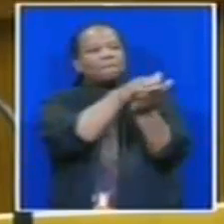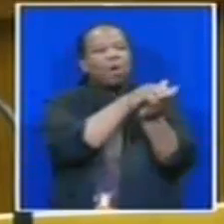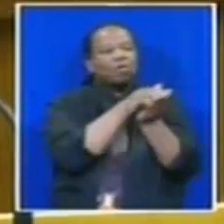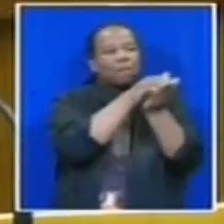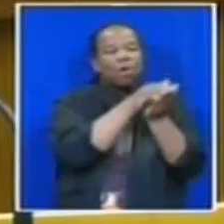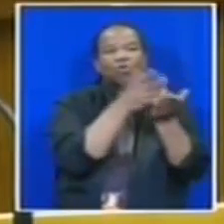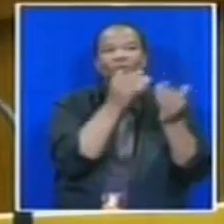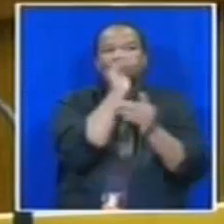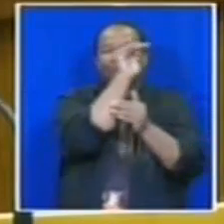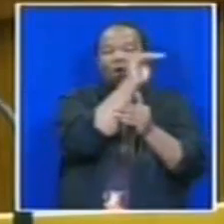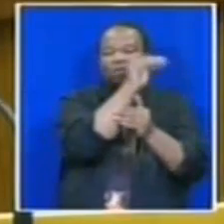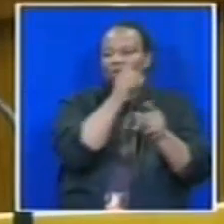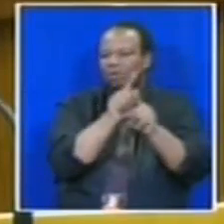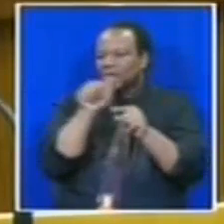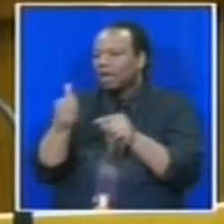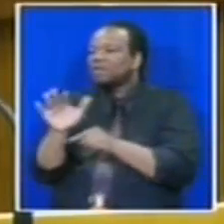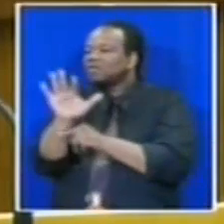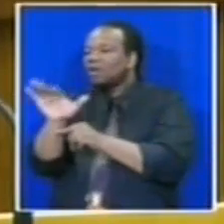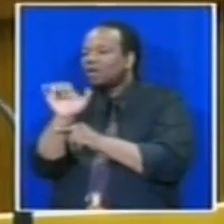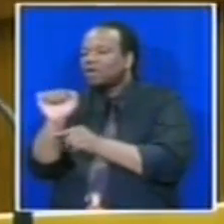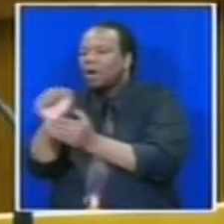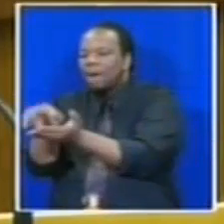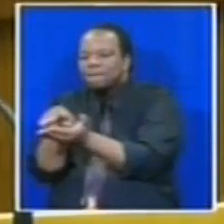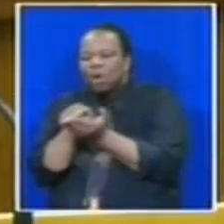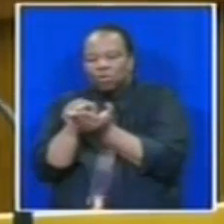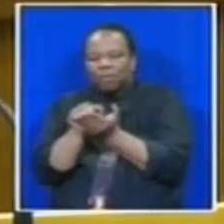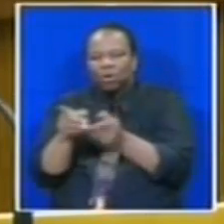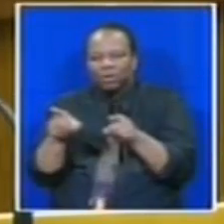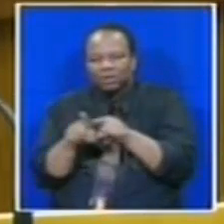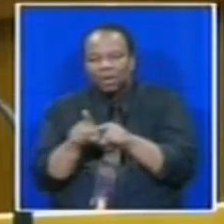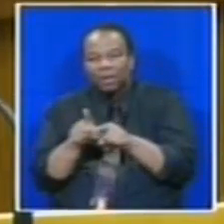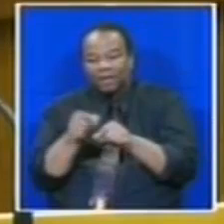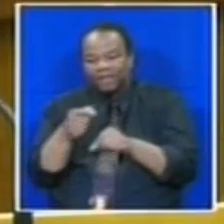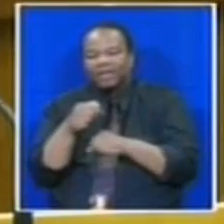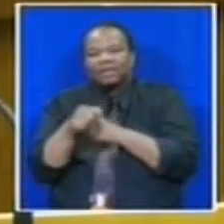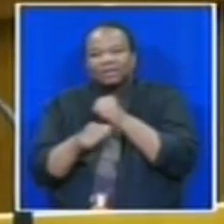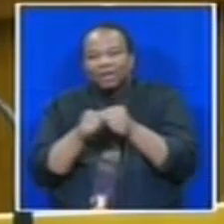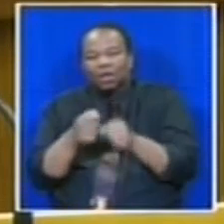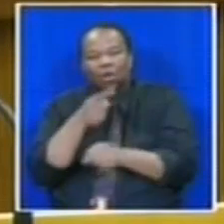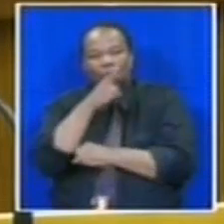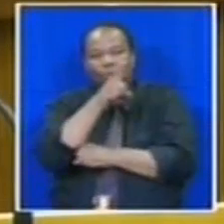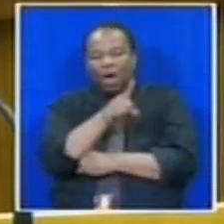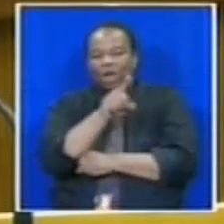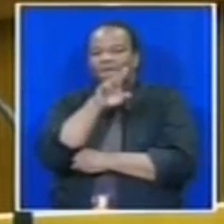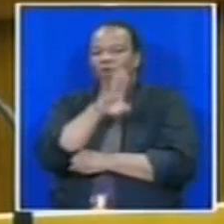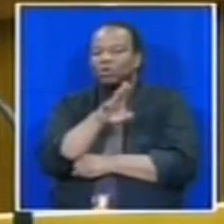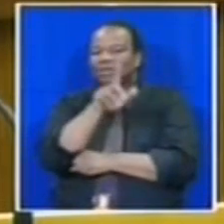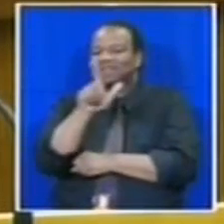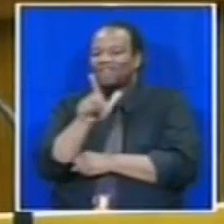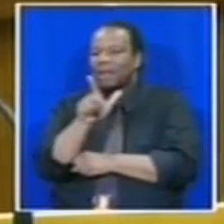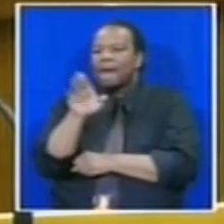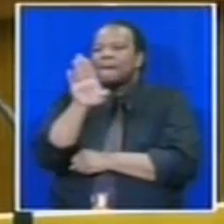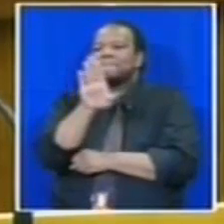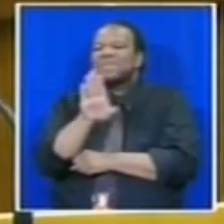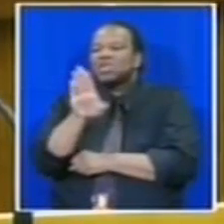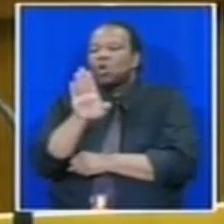and from non-South Africans. And this year, we will be paying 147 billion rands in